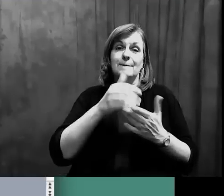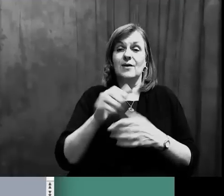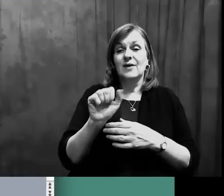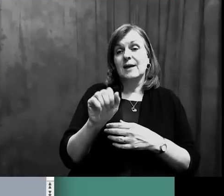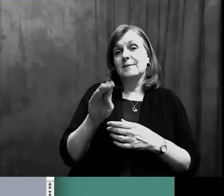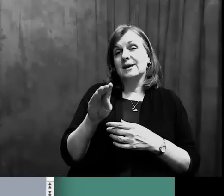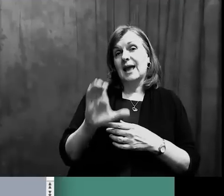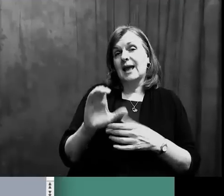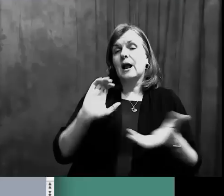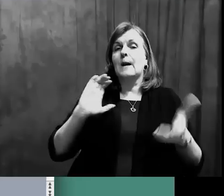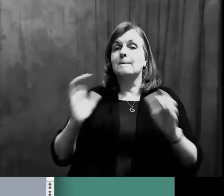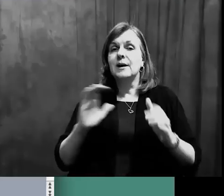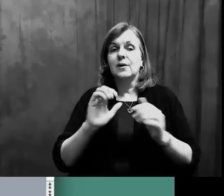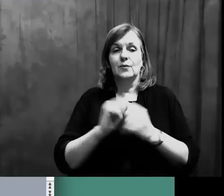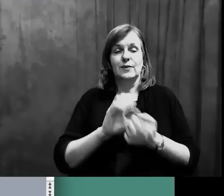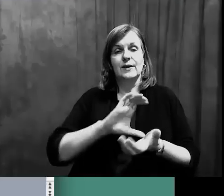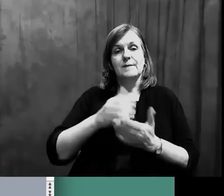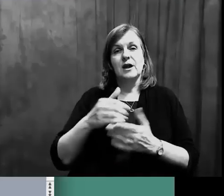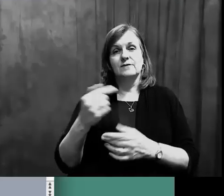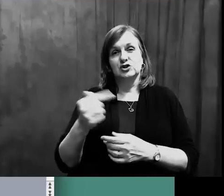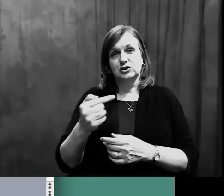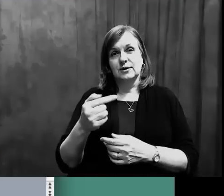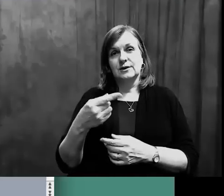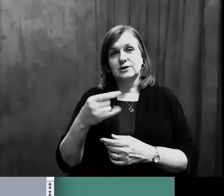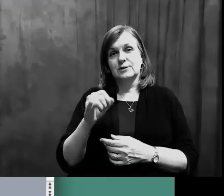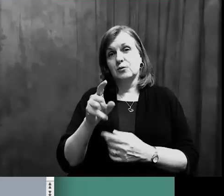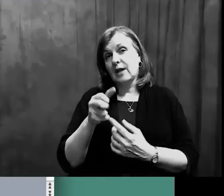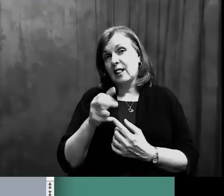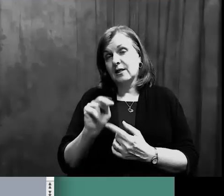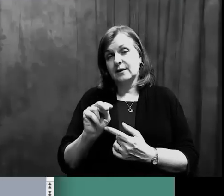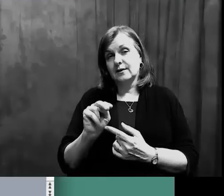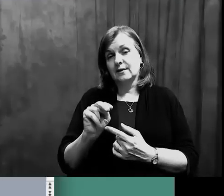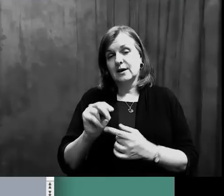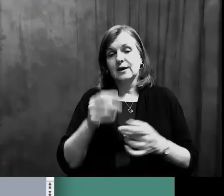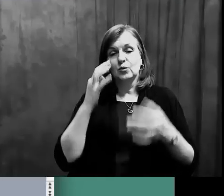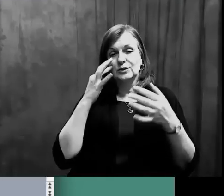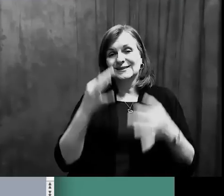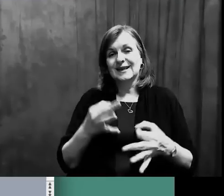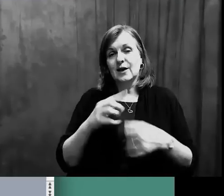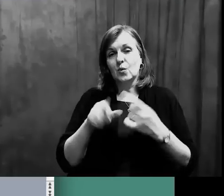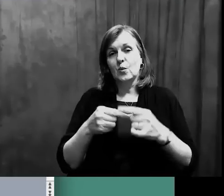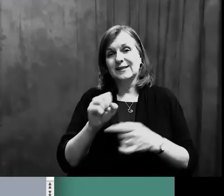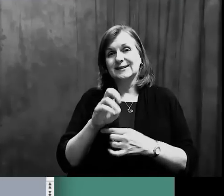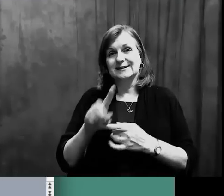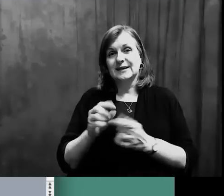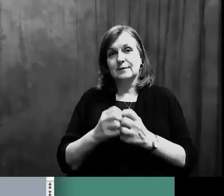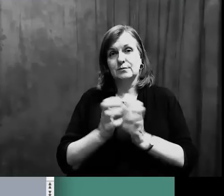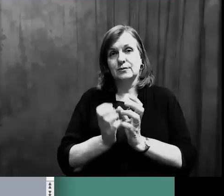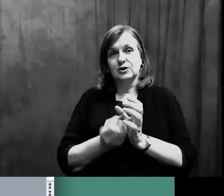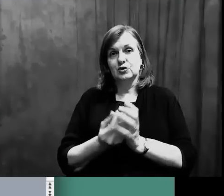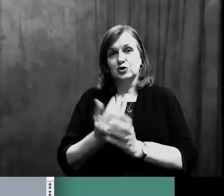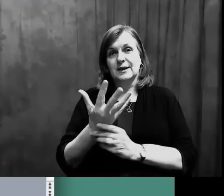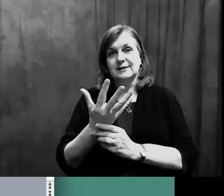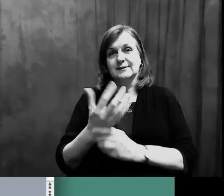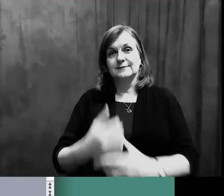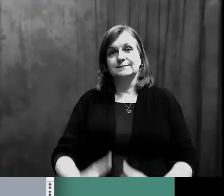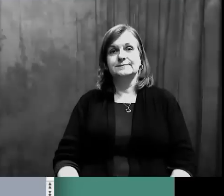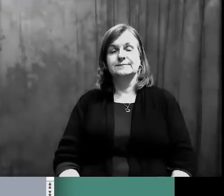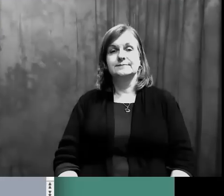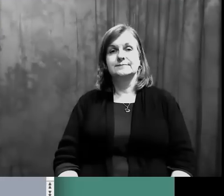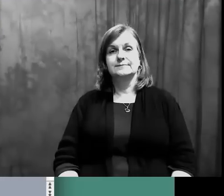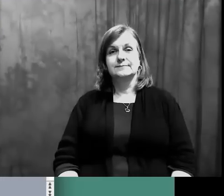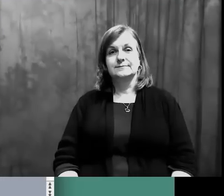always of these antagonistic hormones. So, the amount of ABA compared to the amount of gibberellin will actually control when a